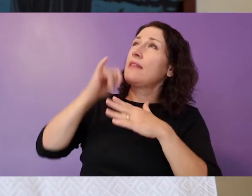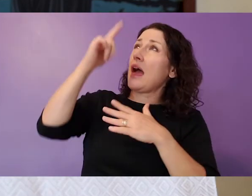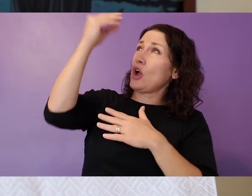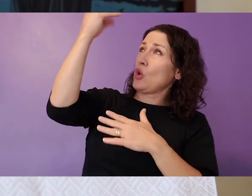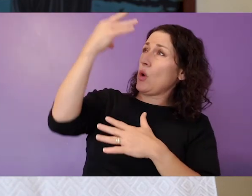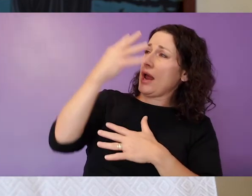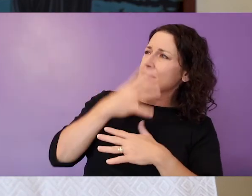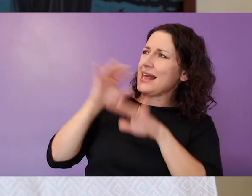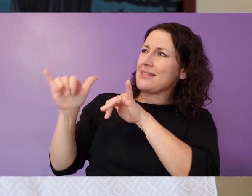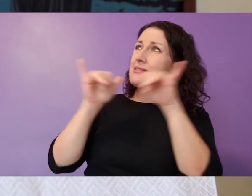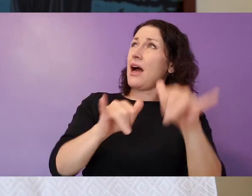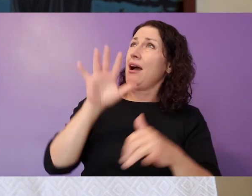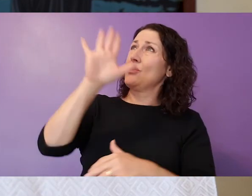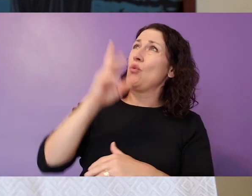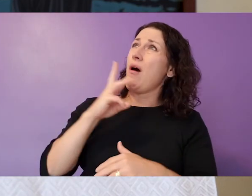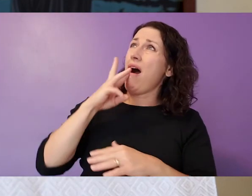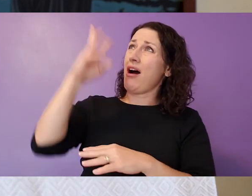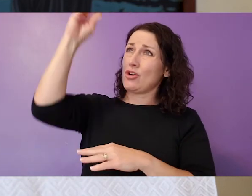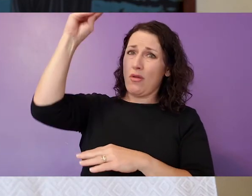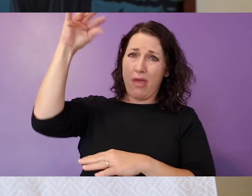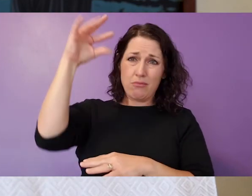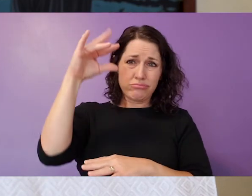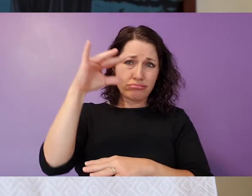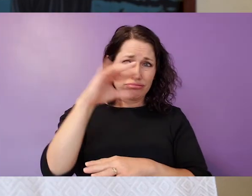water that comes from you